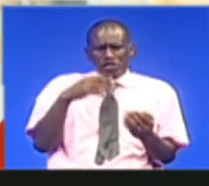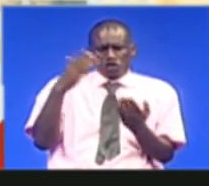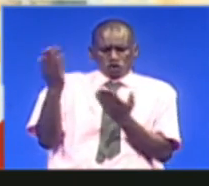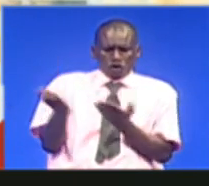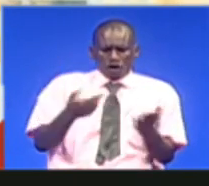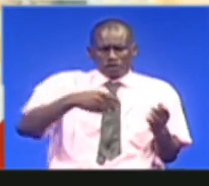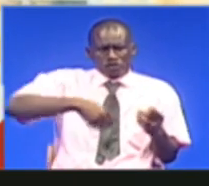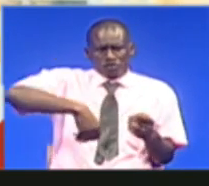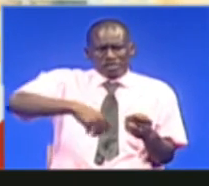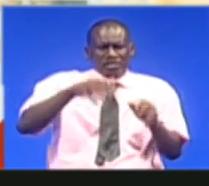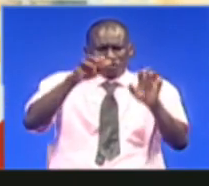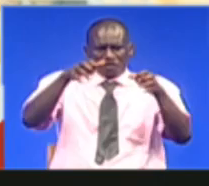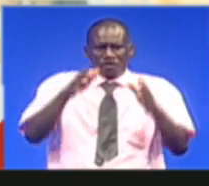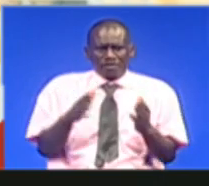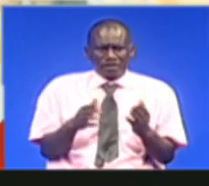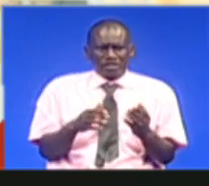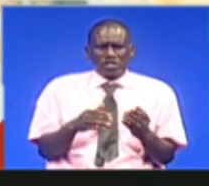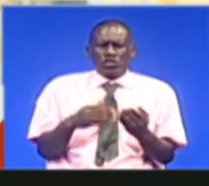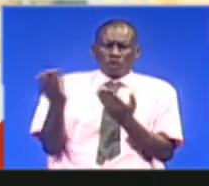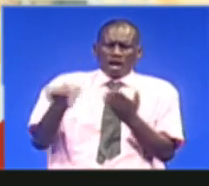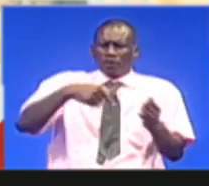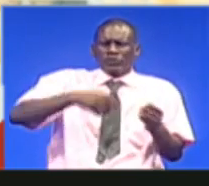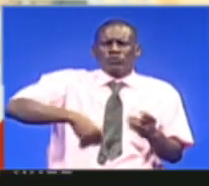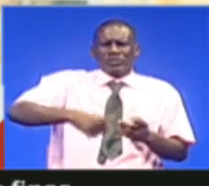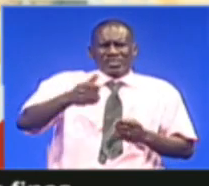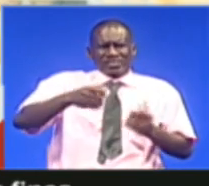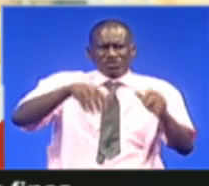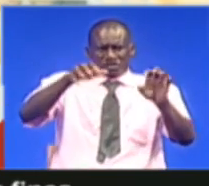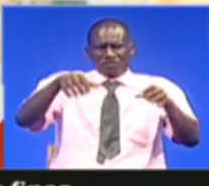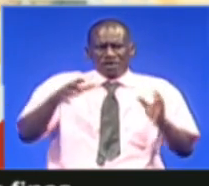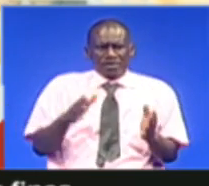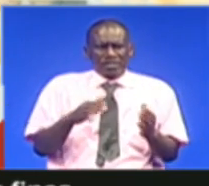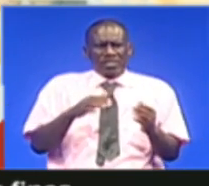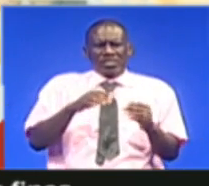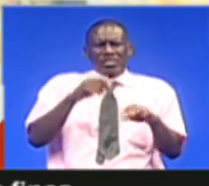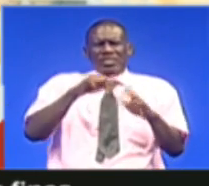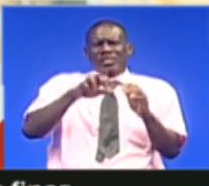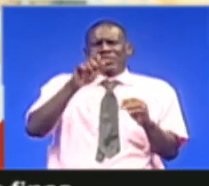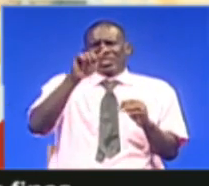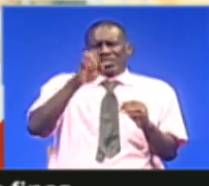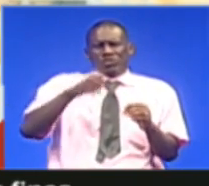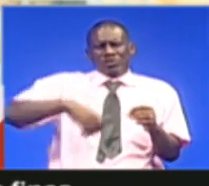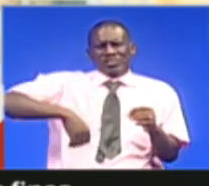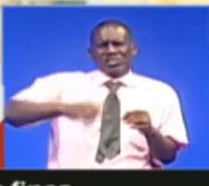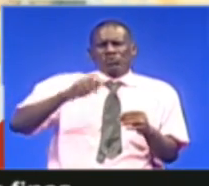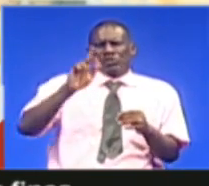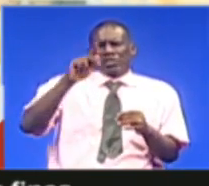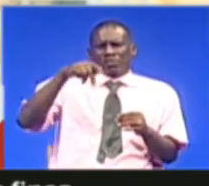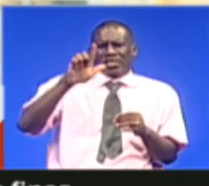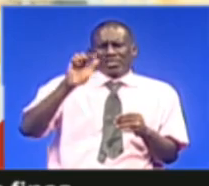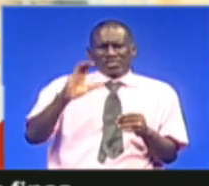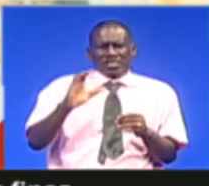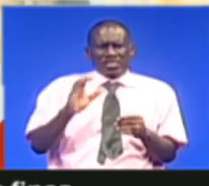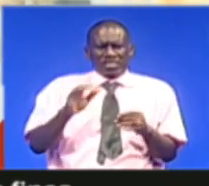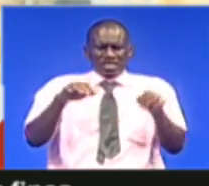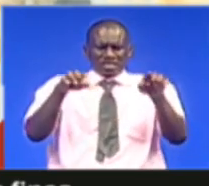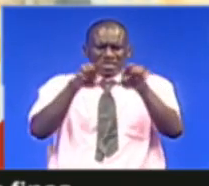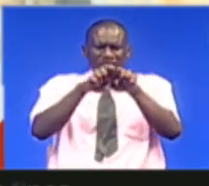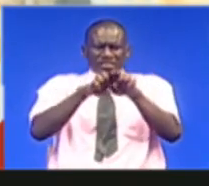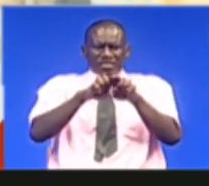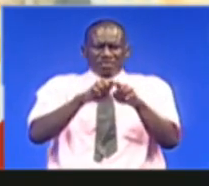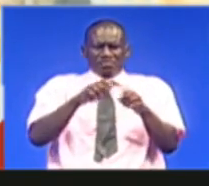to the farmers. At the rate we are selling to the KPLC, the same